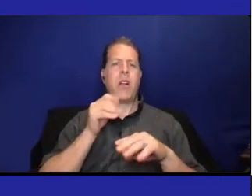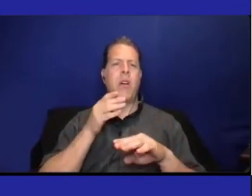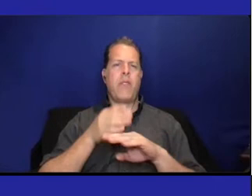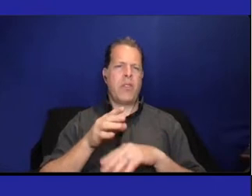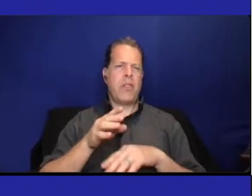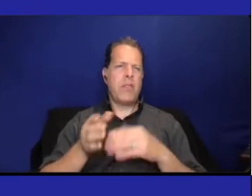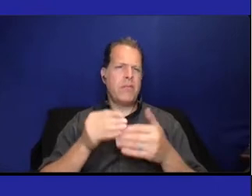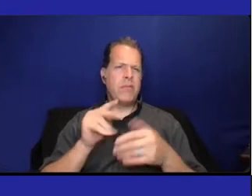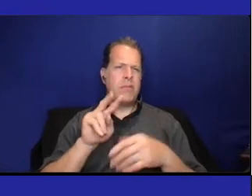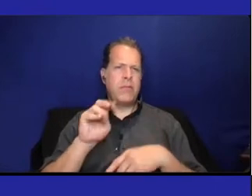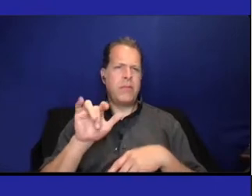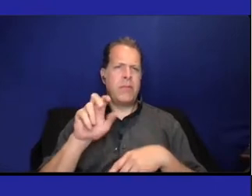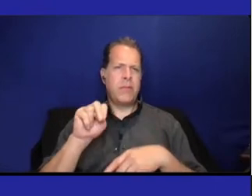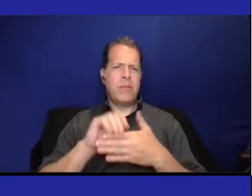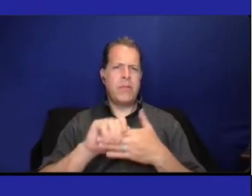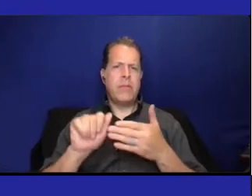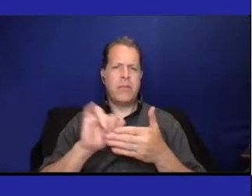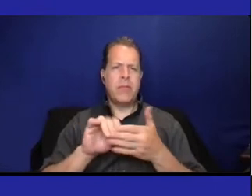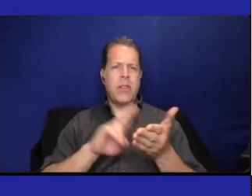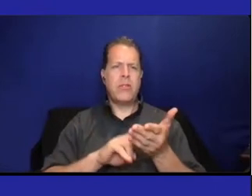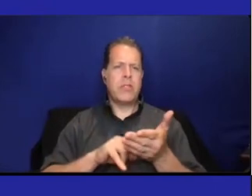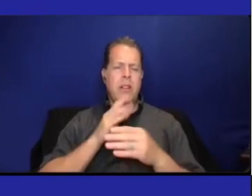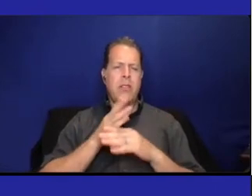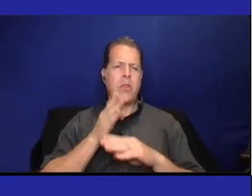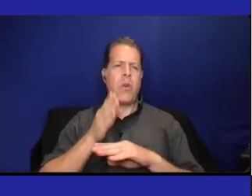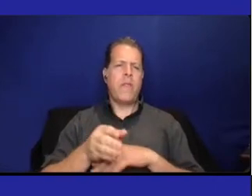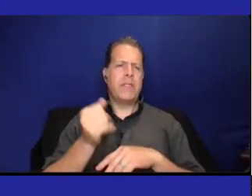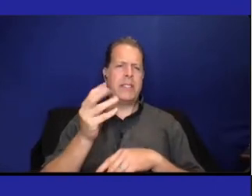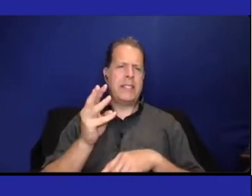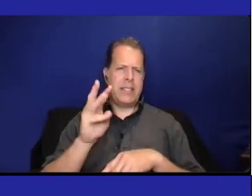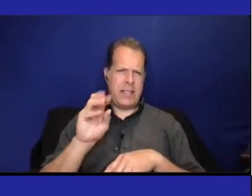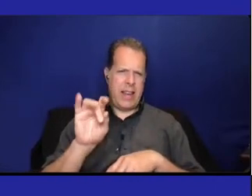$1,960,238. Increase the total contract not to exceed from